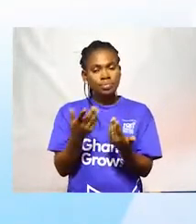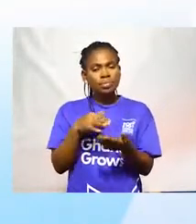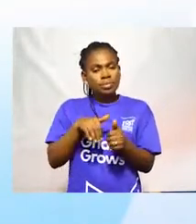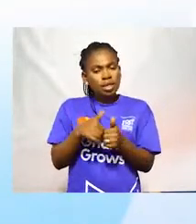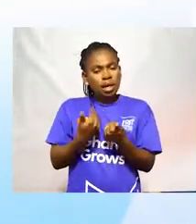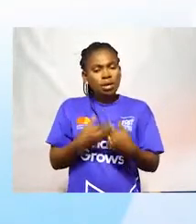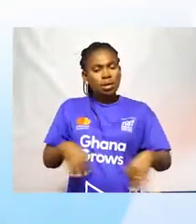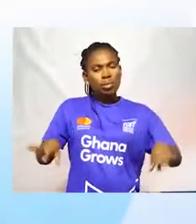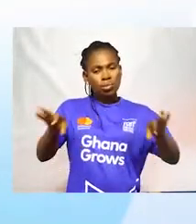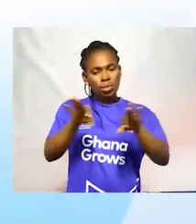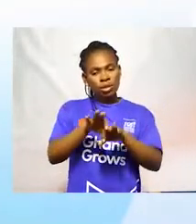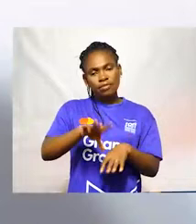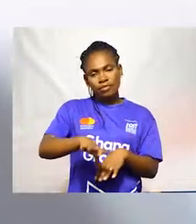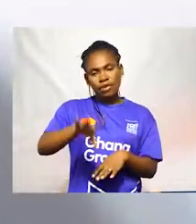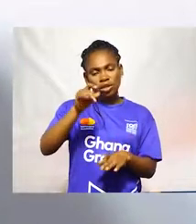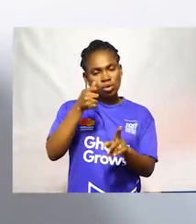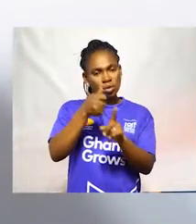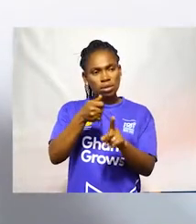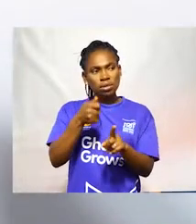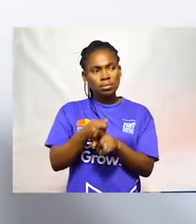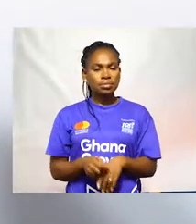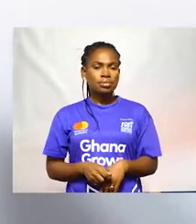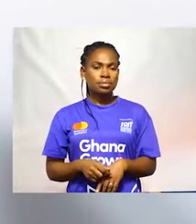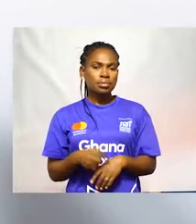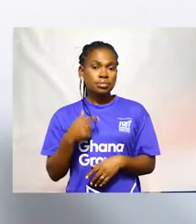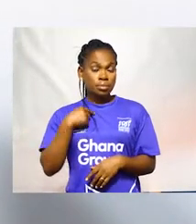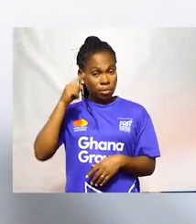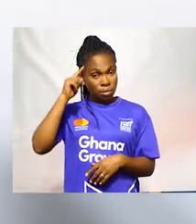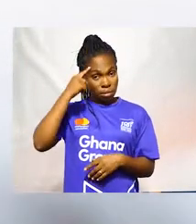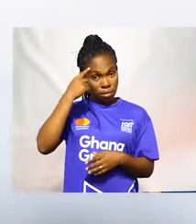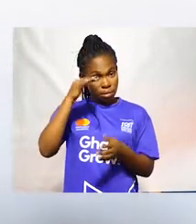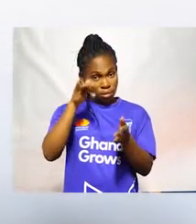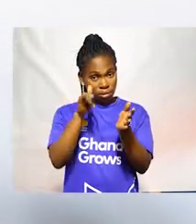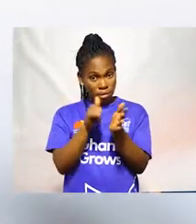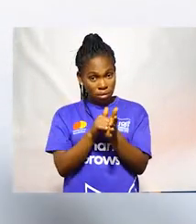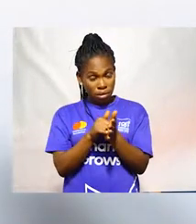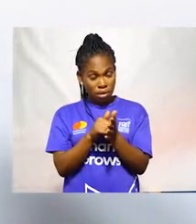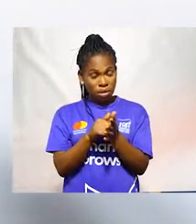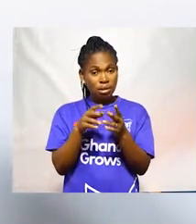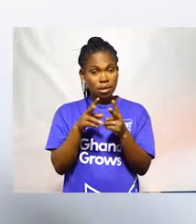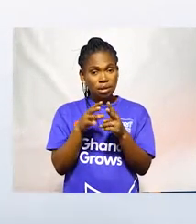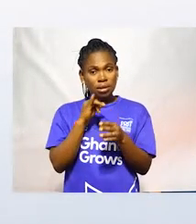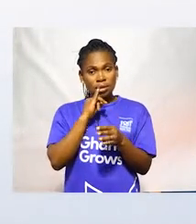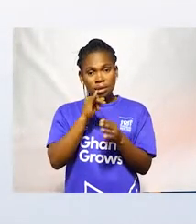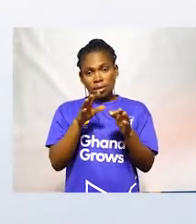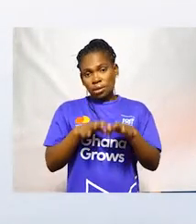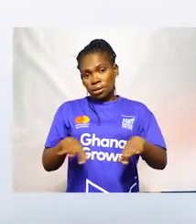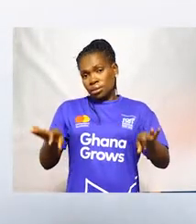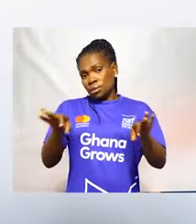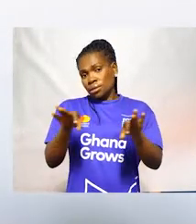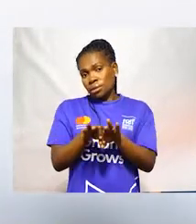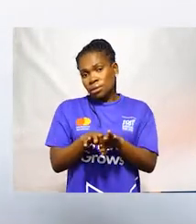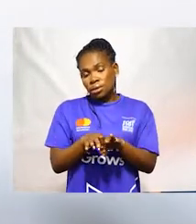about just finding yourself? I think that it's important. And for me,